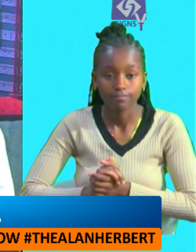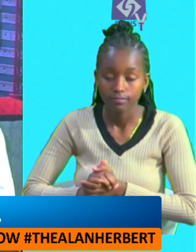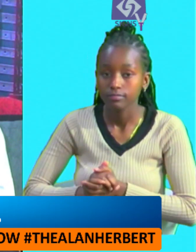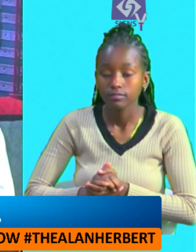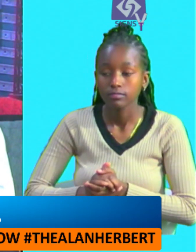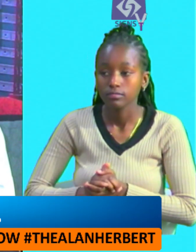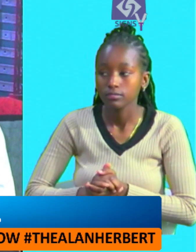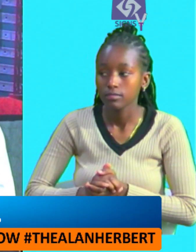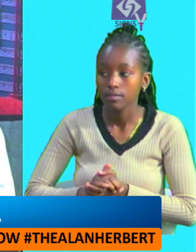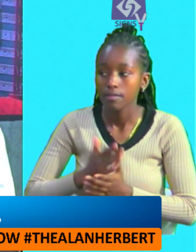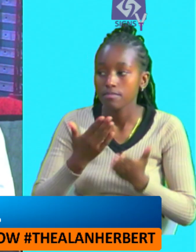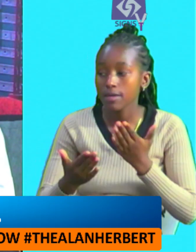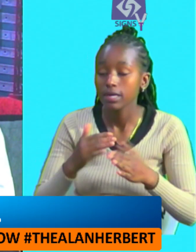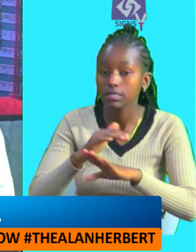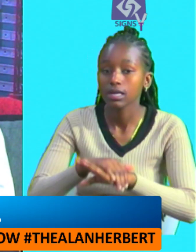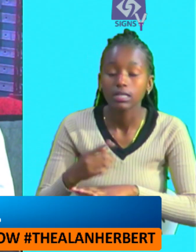Socialize.